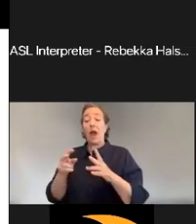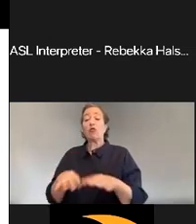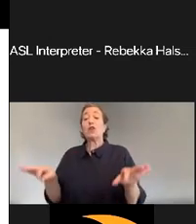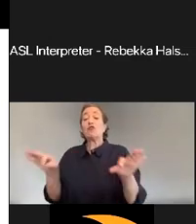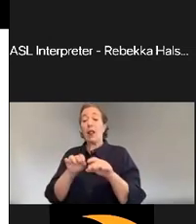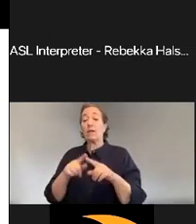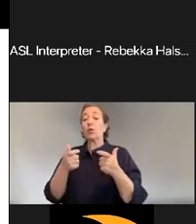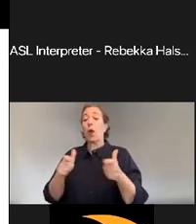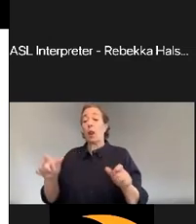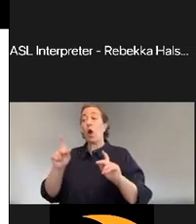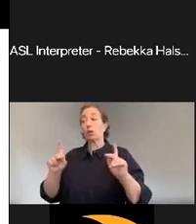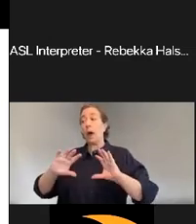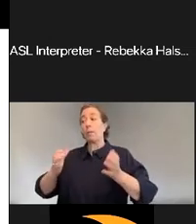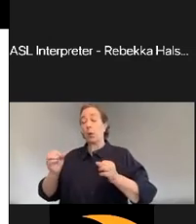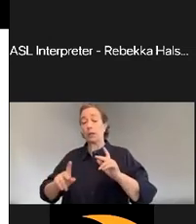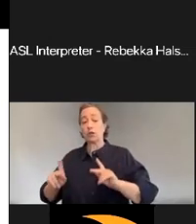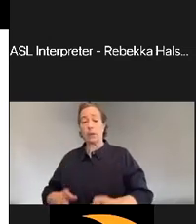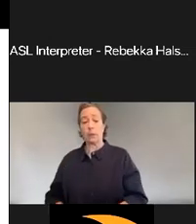population of people.